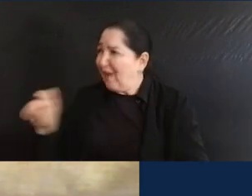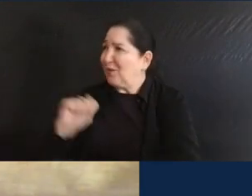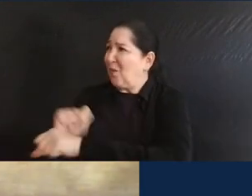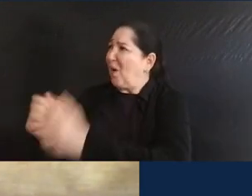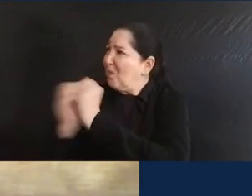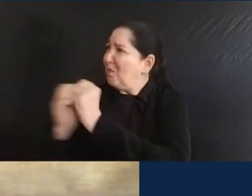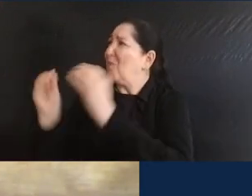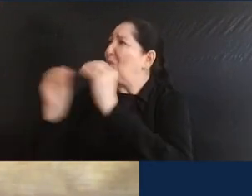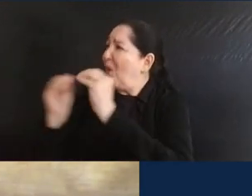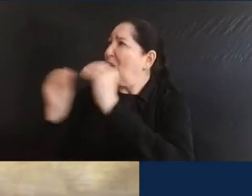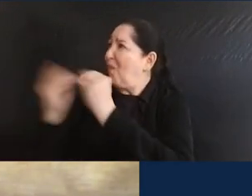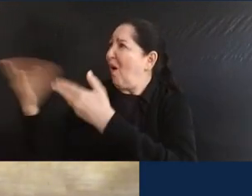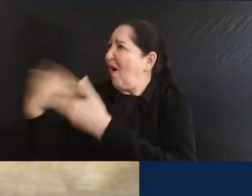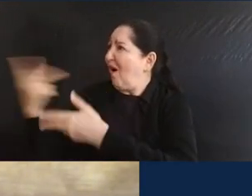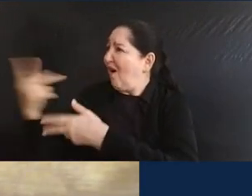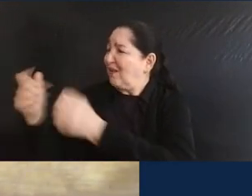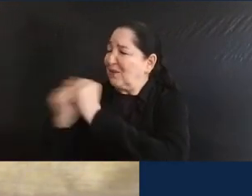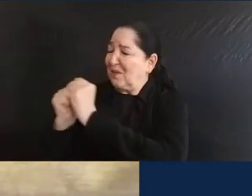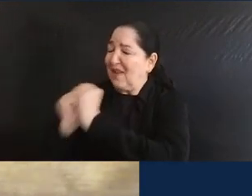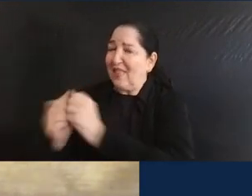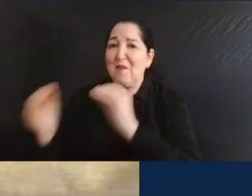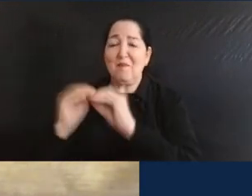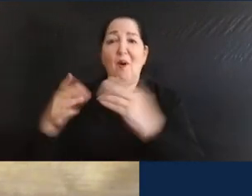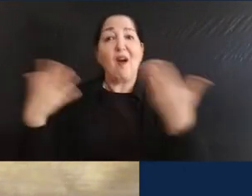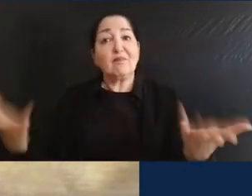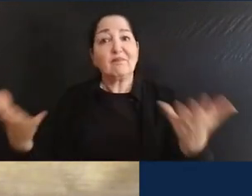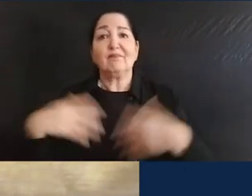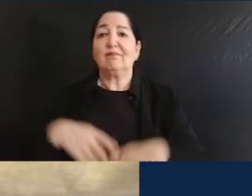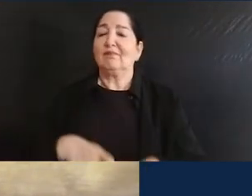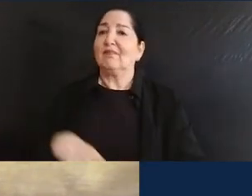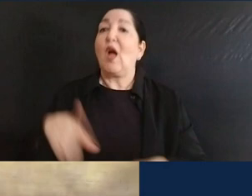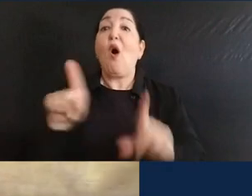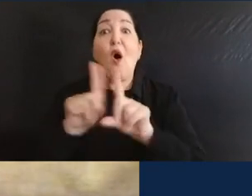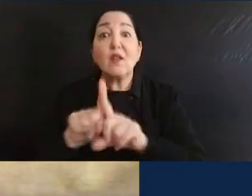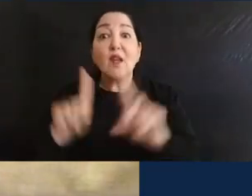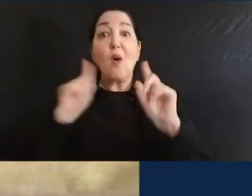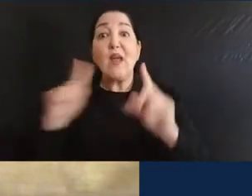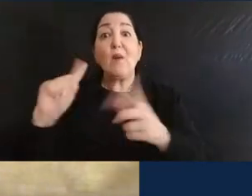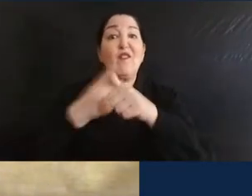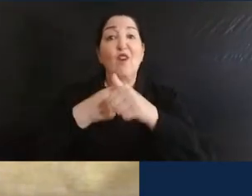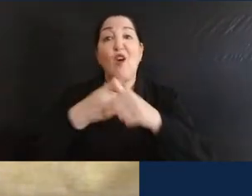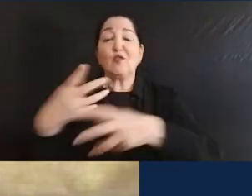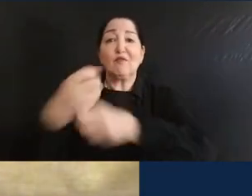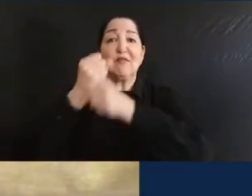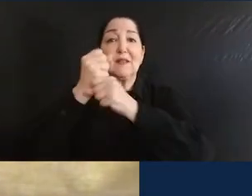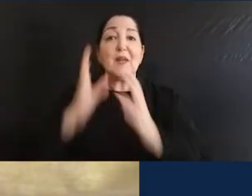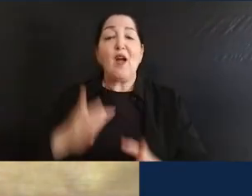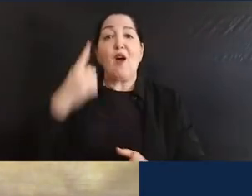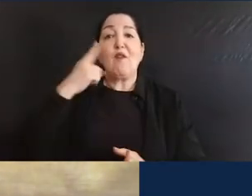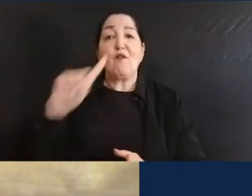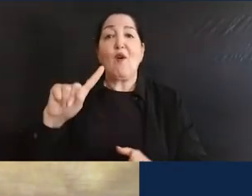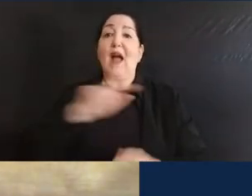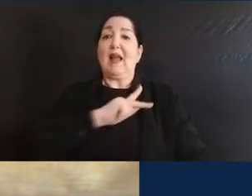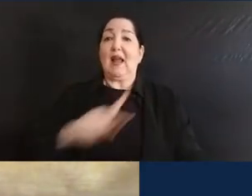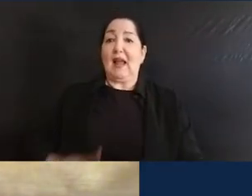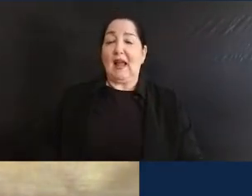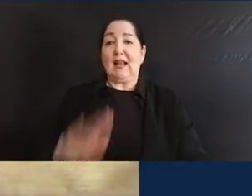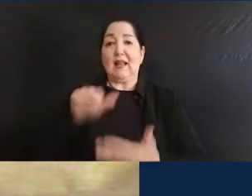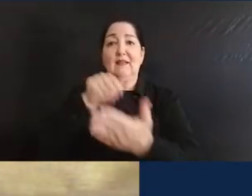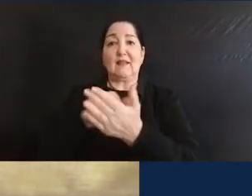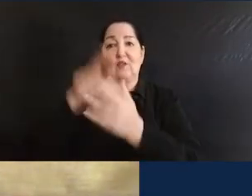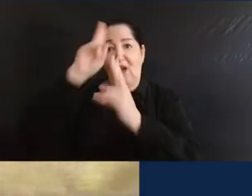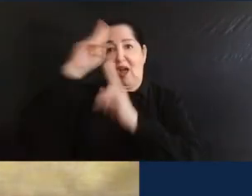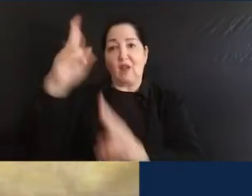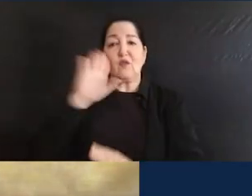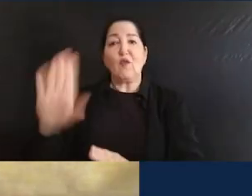miniseries Fosse Verdon. And why am I not working more with this guy? Oh my gosh. Oh, by the way, he was also the recipient of the